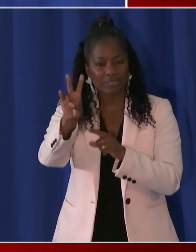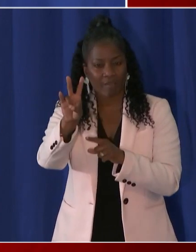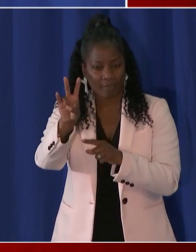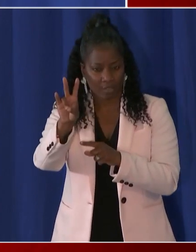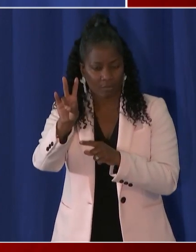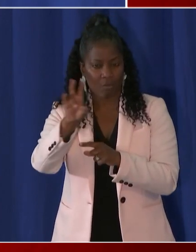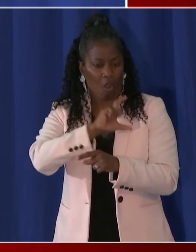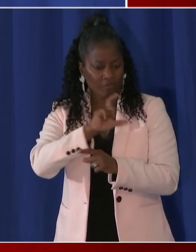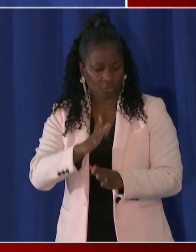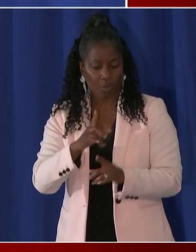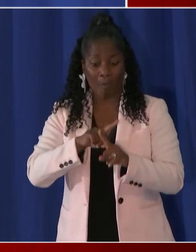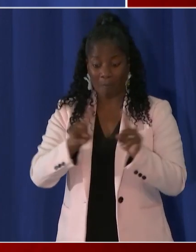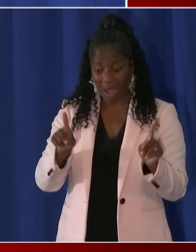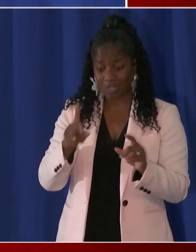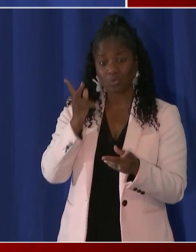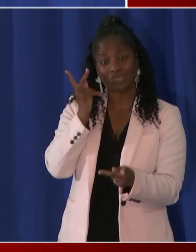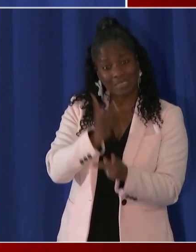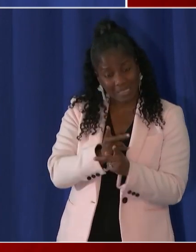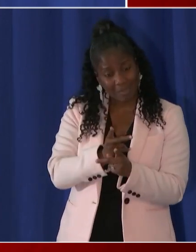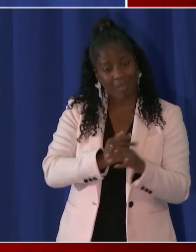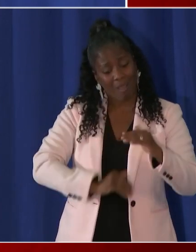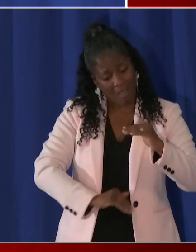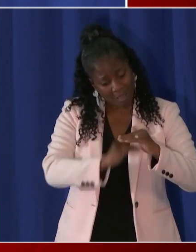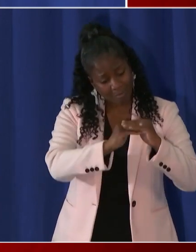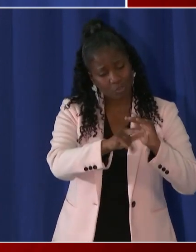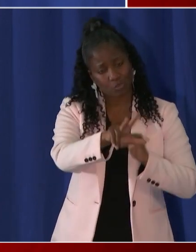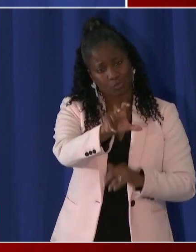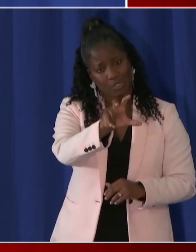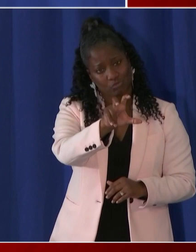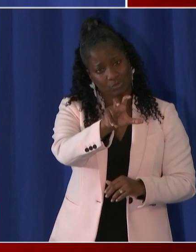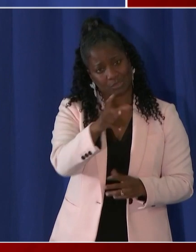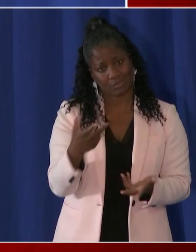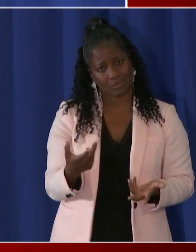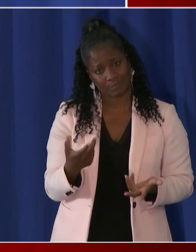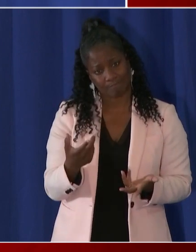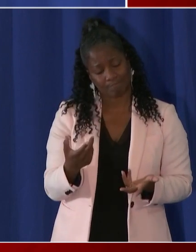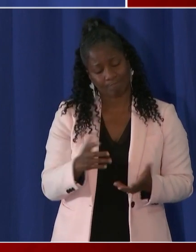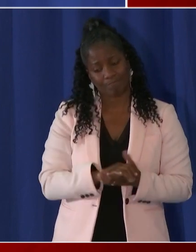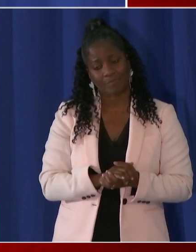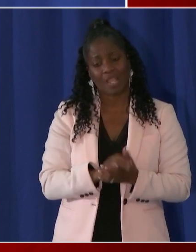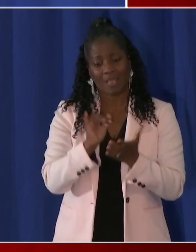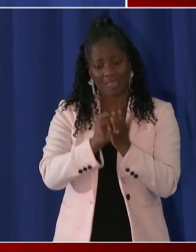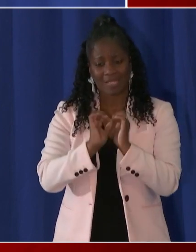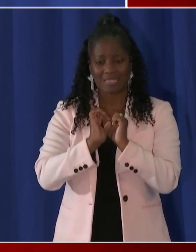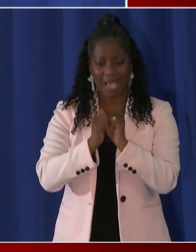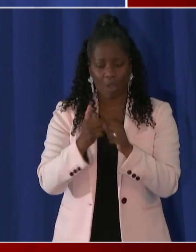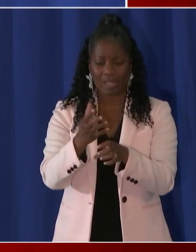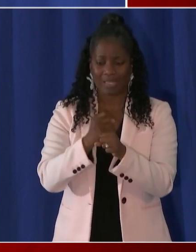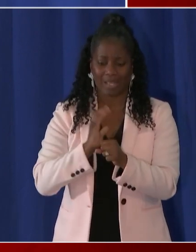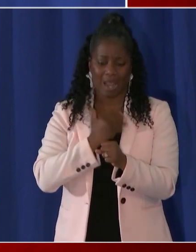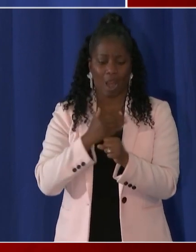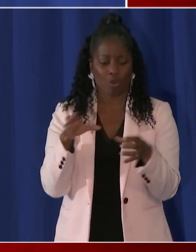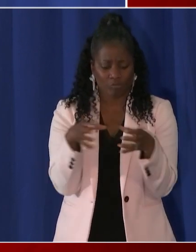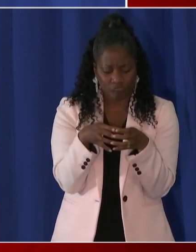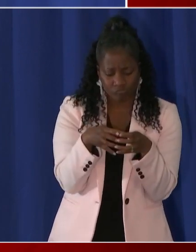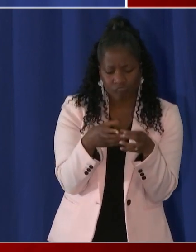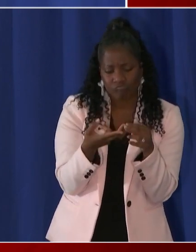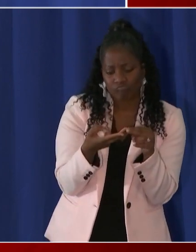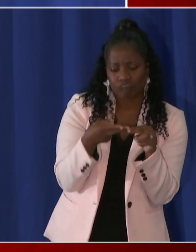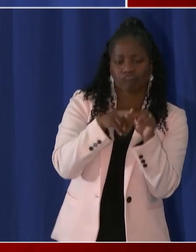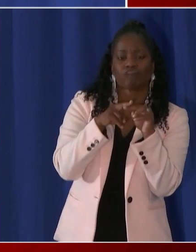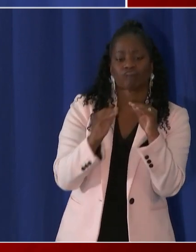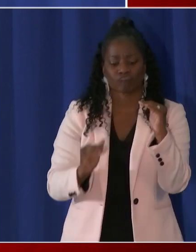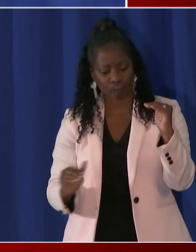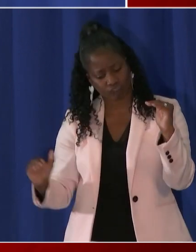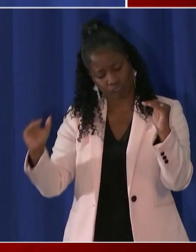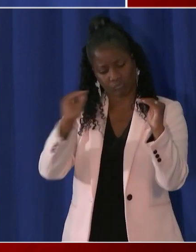347, but that we're able to keep up to 300. And that is how we get our force back. And so